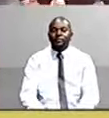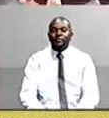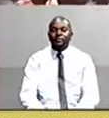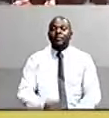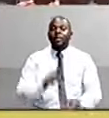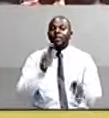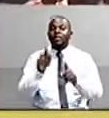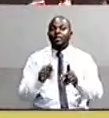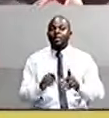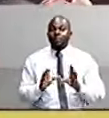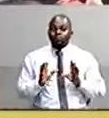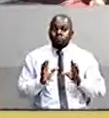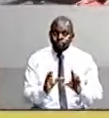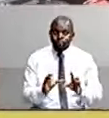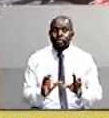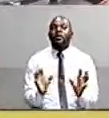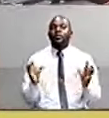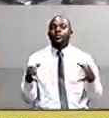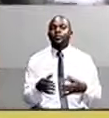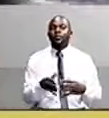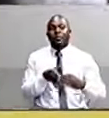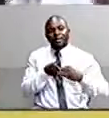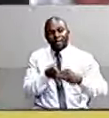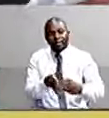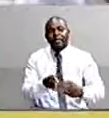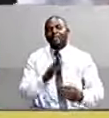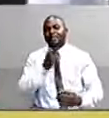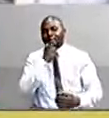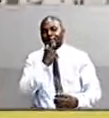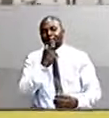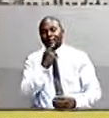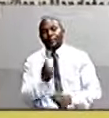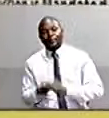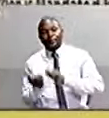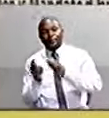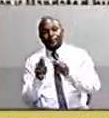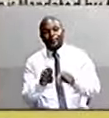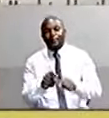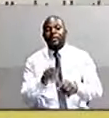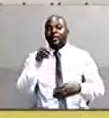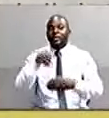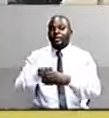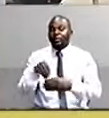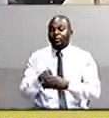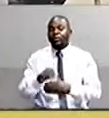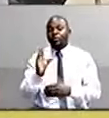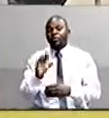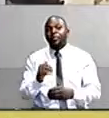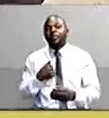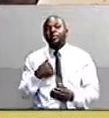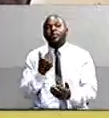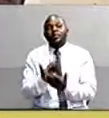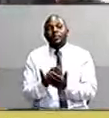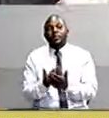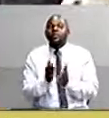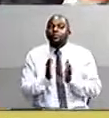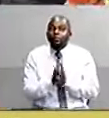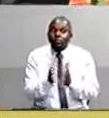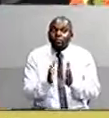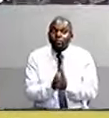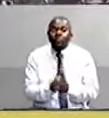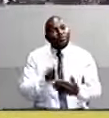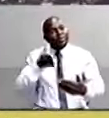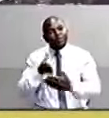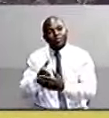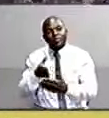People Power Pressure Group leader Robert Chagulanyi Sentamu has turned to the Electoral Commission seeking for an explanation why police has always been obstructing